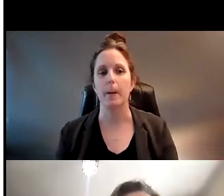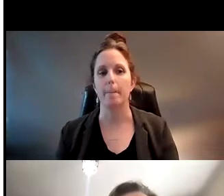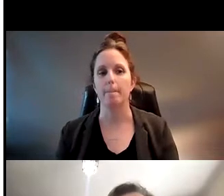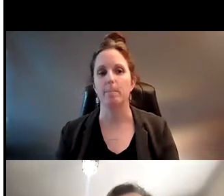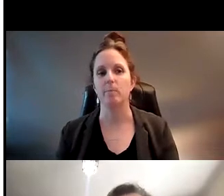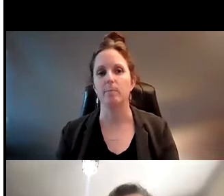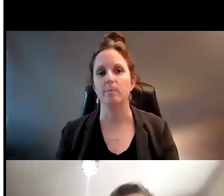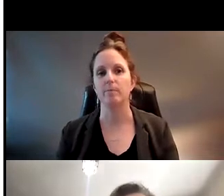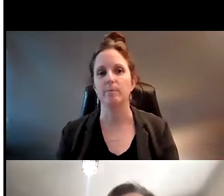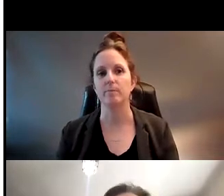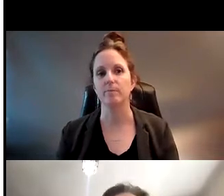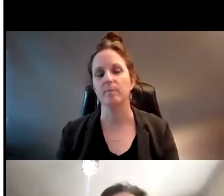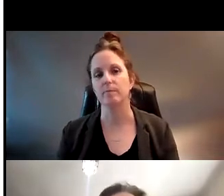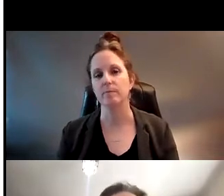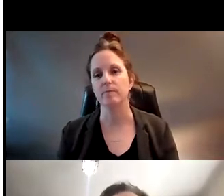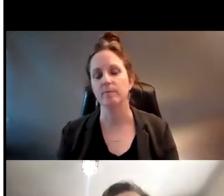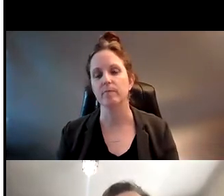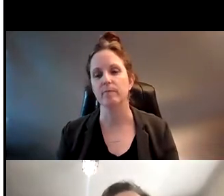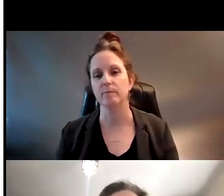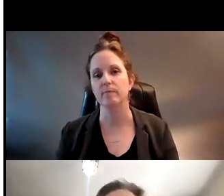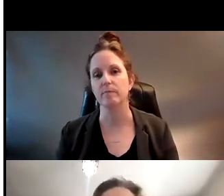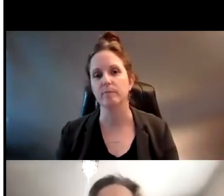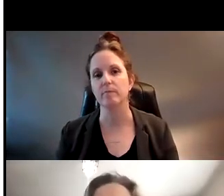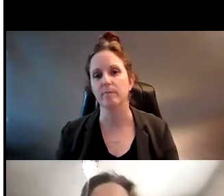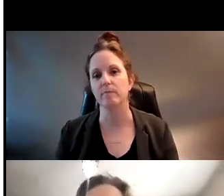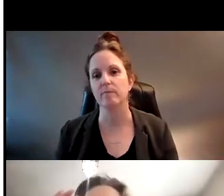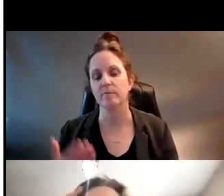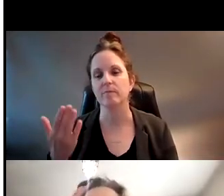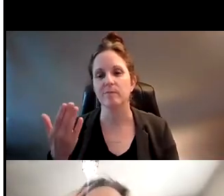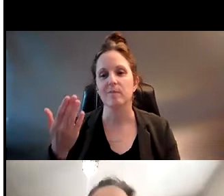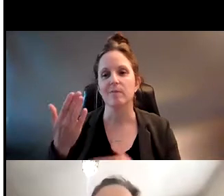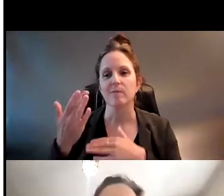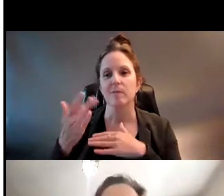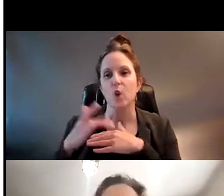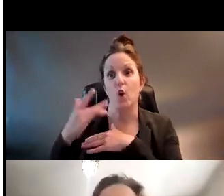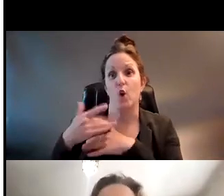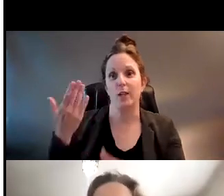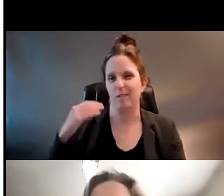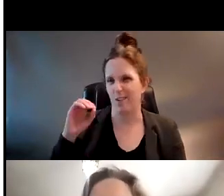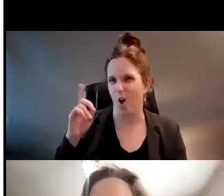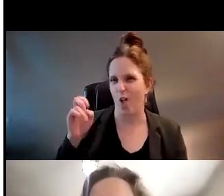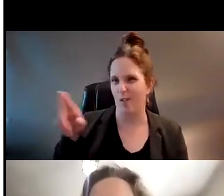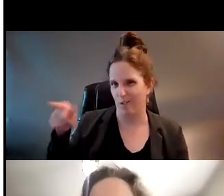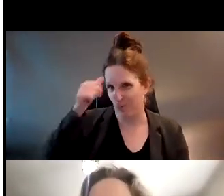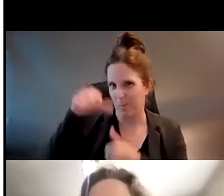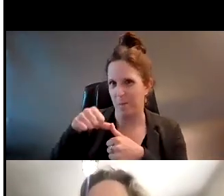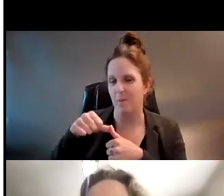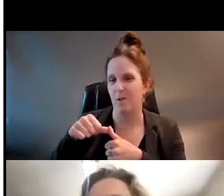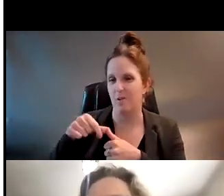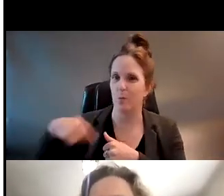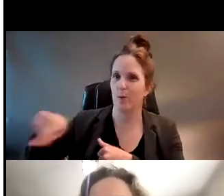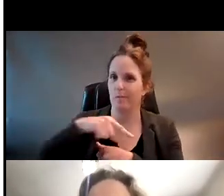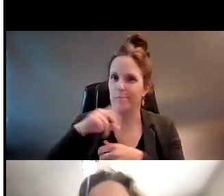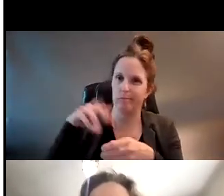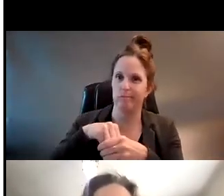um, you know, early on, I mean, I think actually Oliver may remember we were at a faculty meeting in the beginning